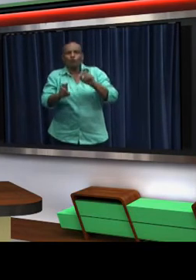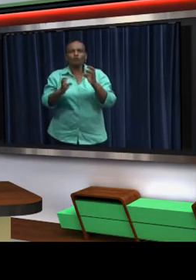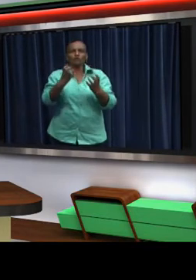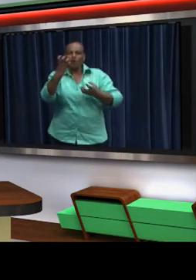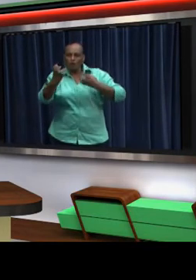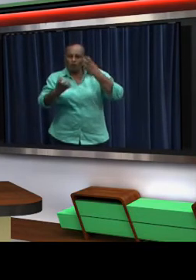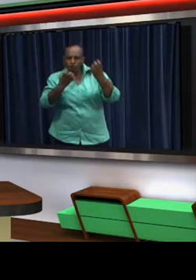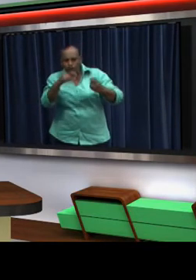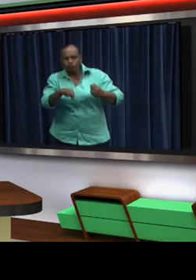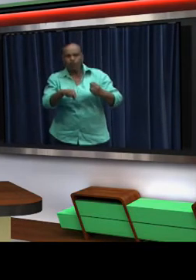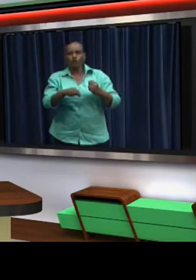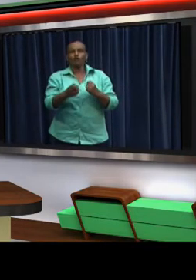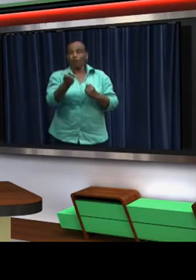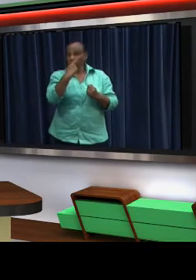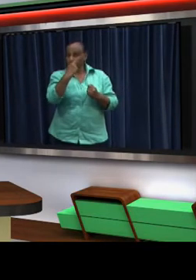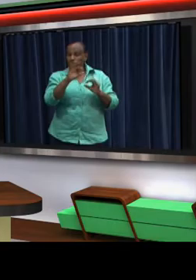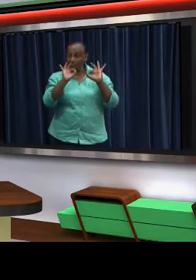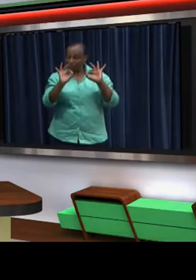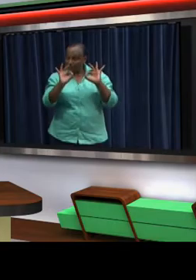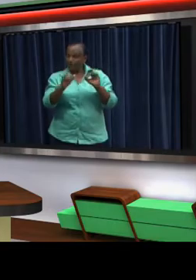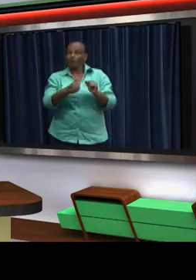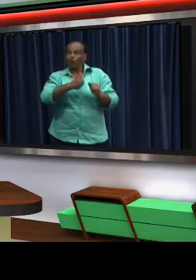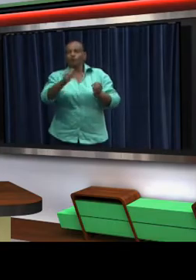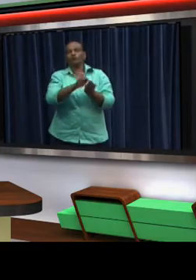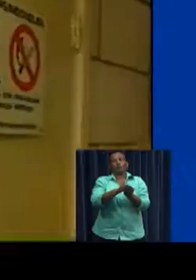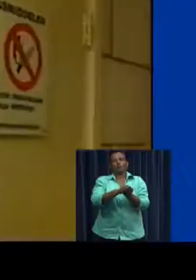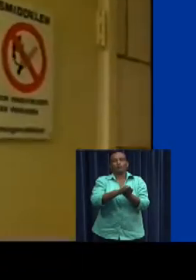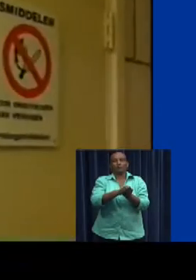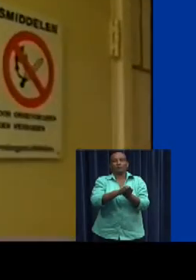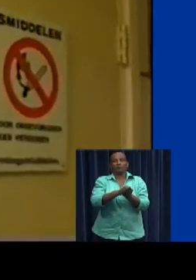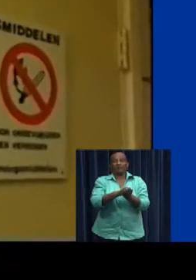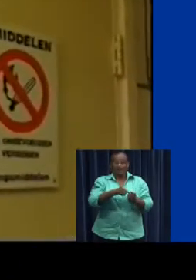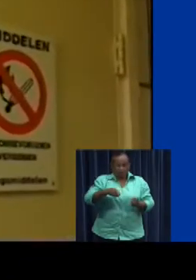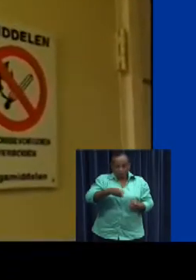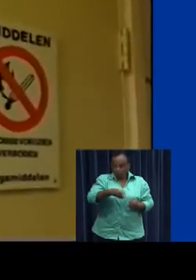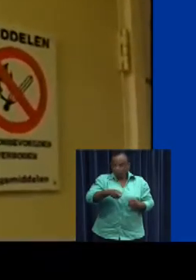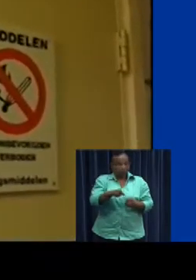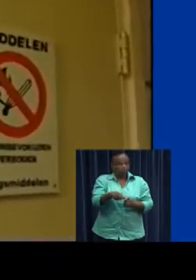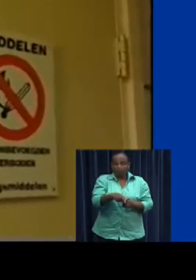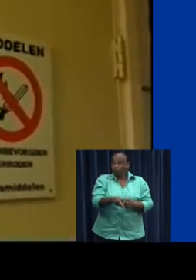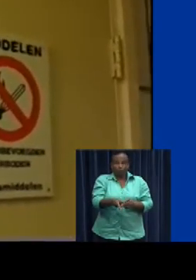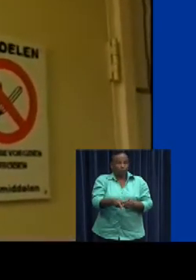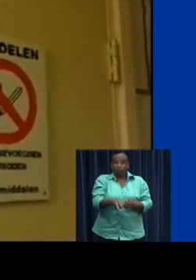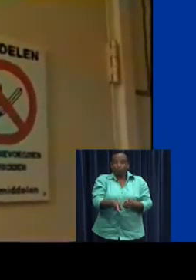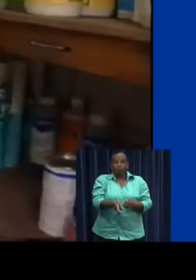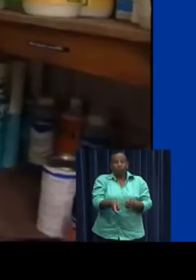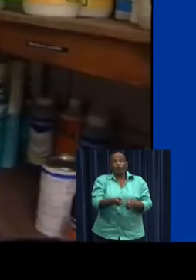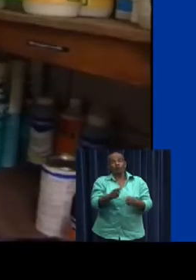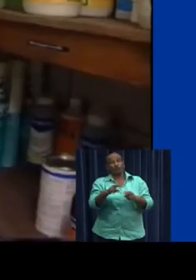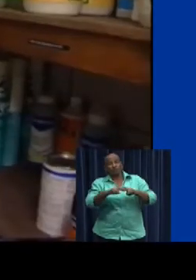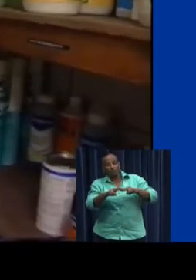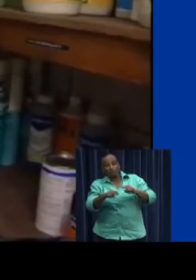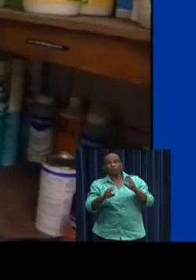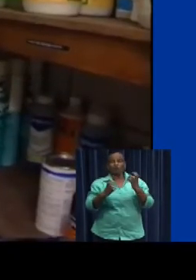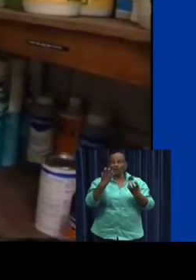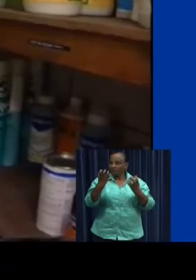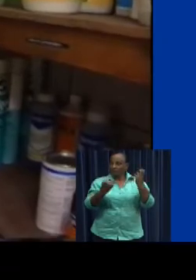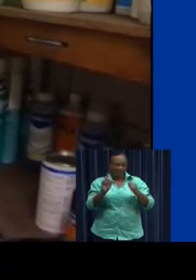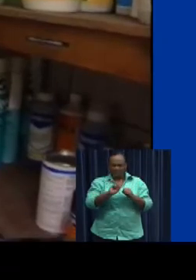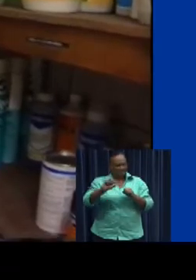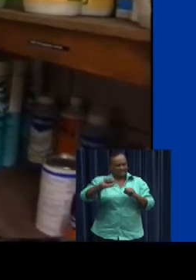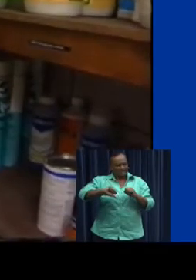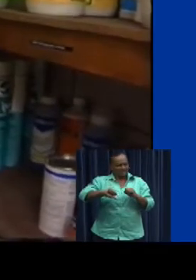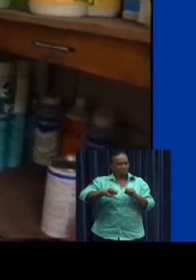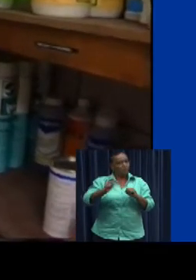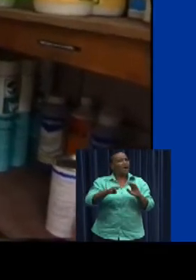This is necessary to ensure food safety and food security. Pesticides are not bad, but if not used according to the regulations,